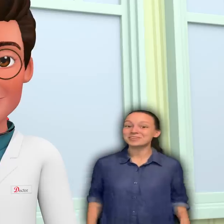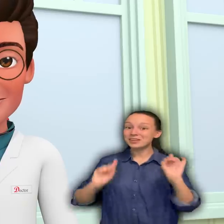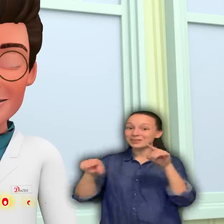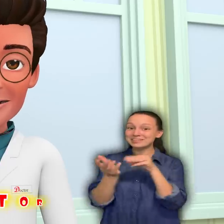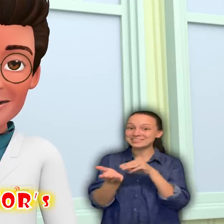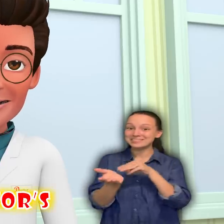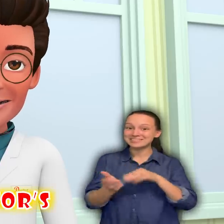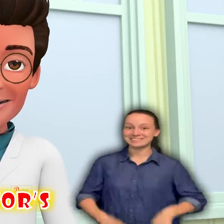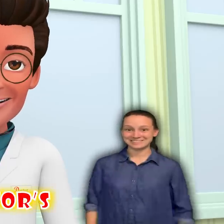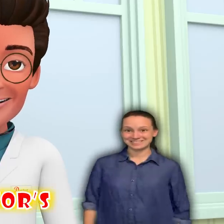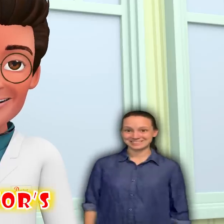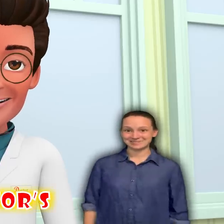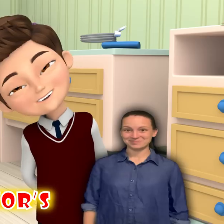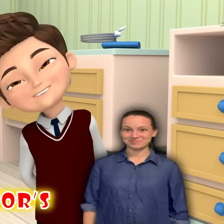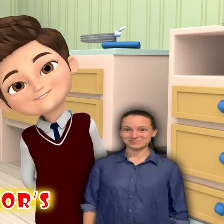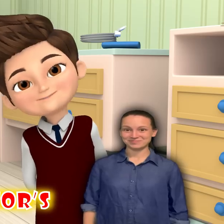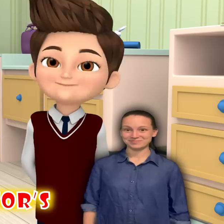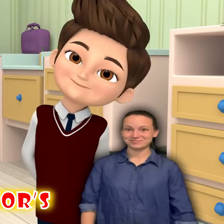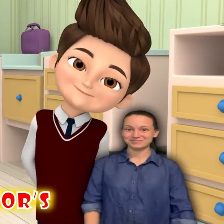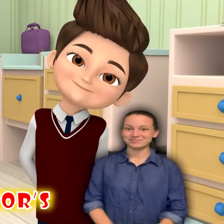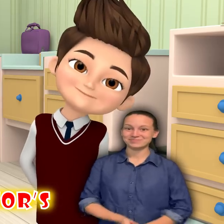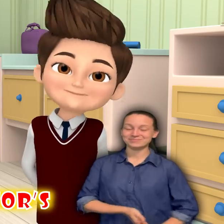going to the doctors